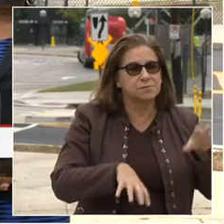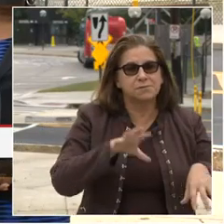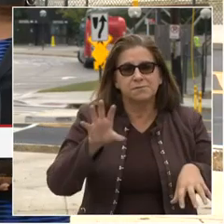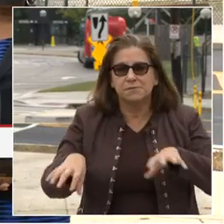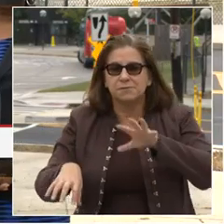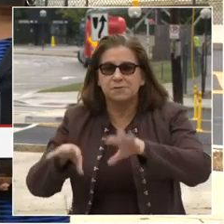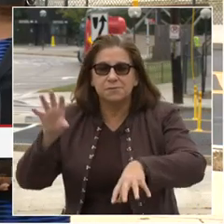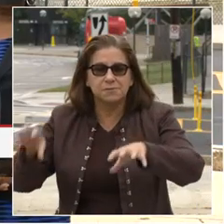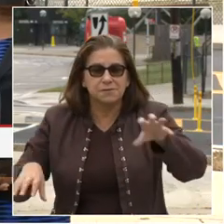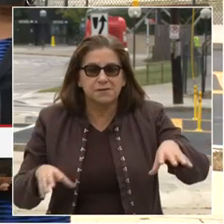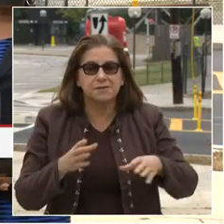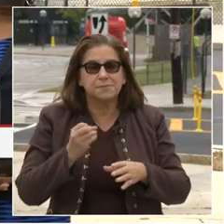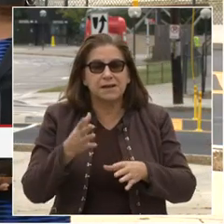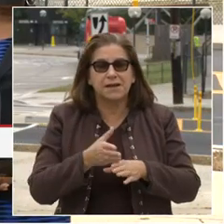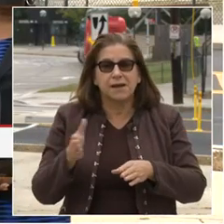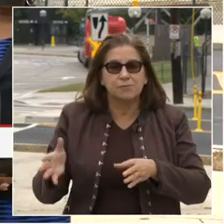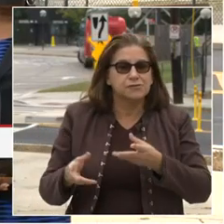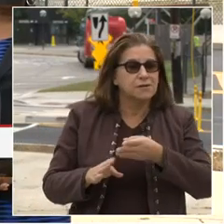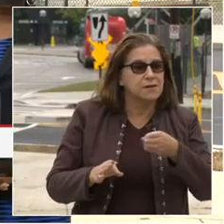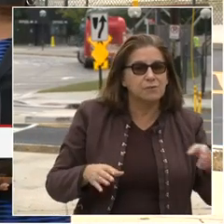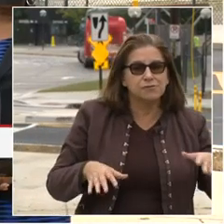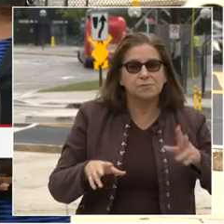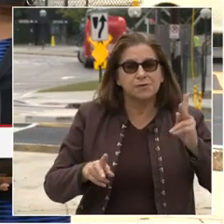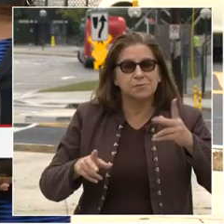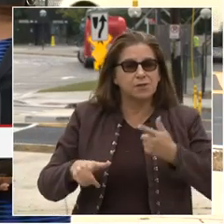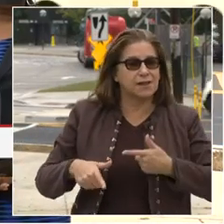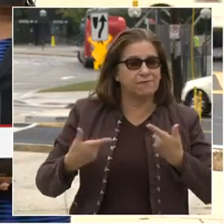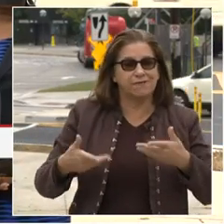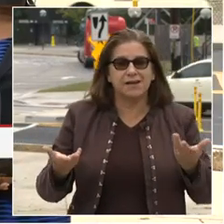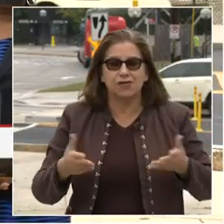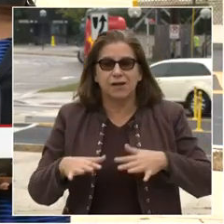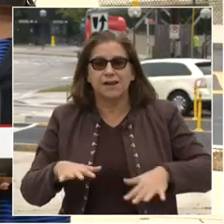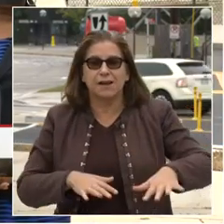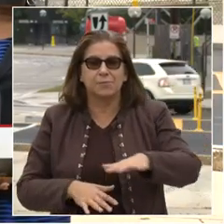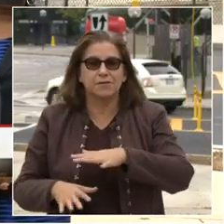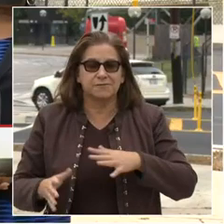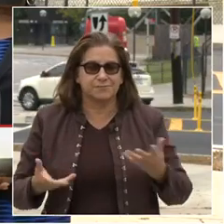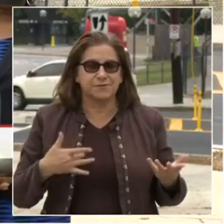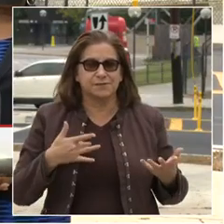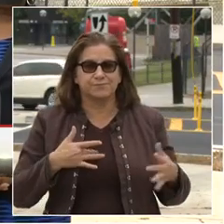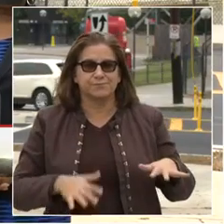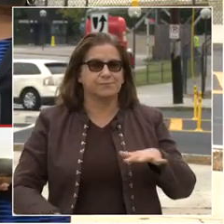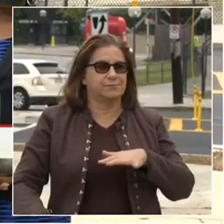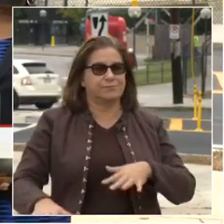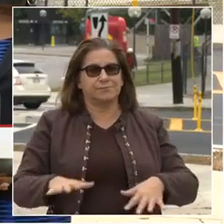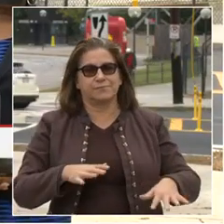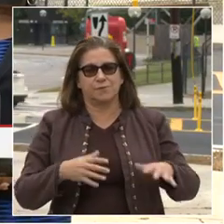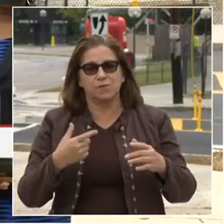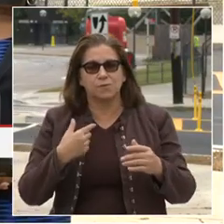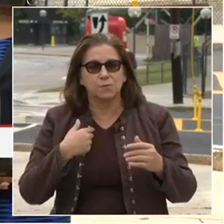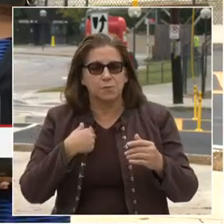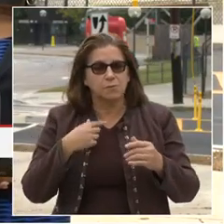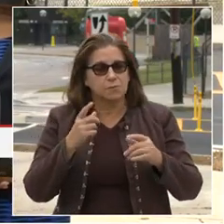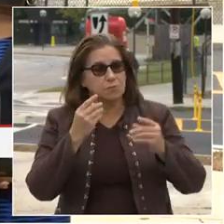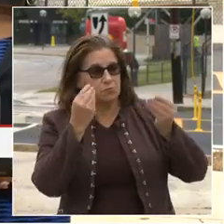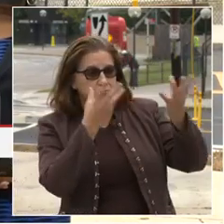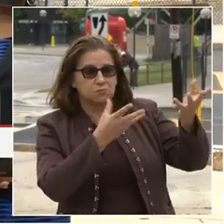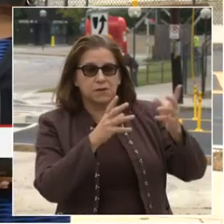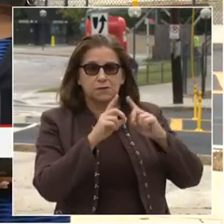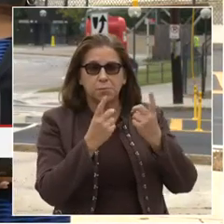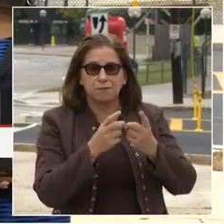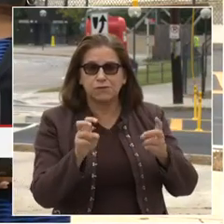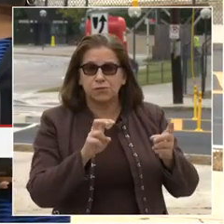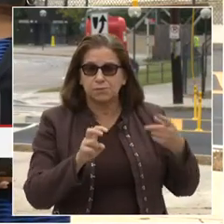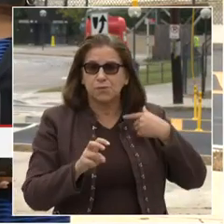experience dangerous conditions and you report it, people expect an immediate action from the government. So I've